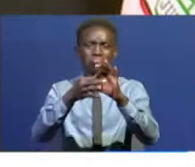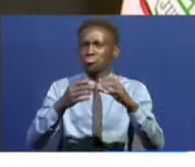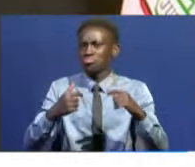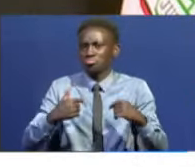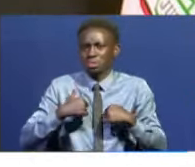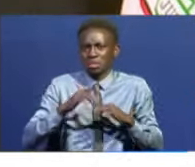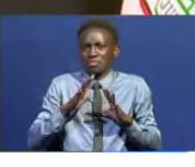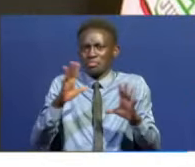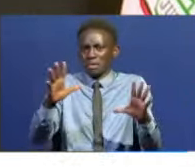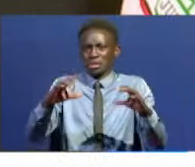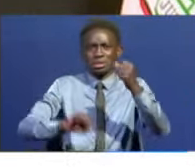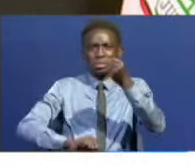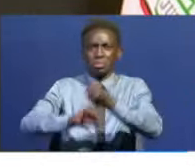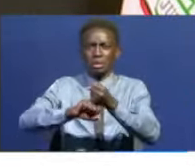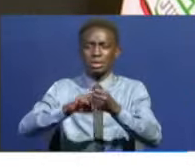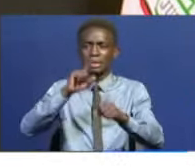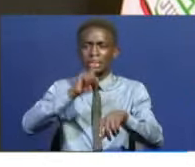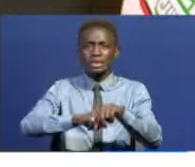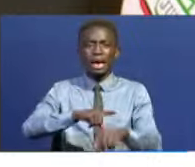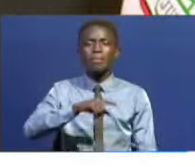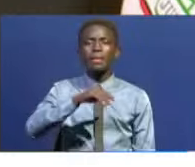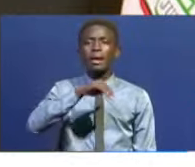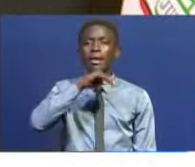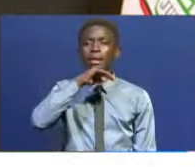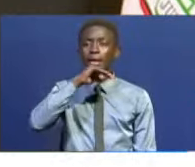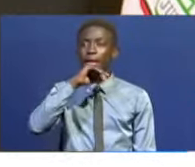came, he got some shares.